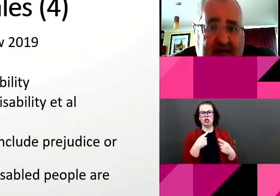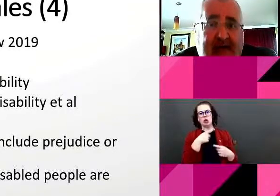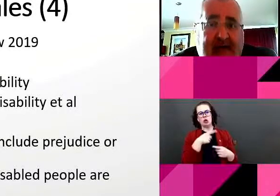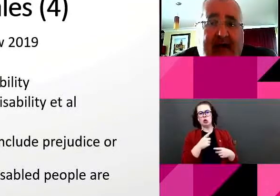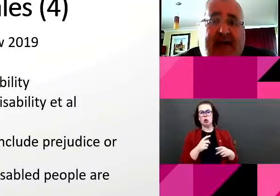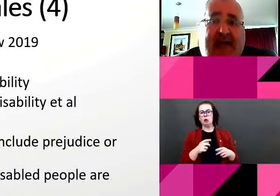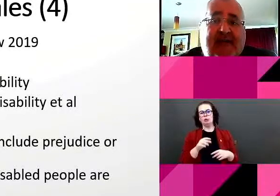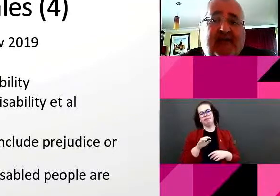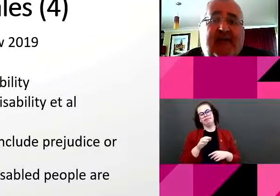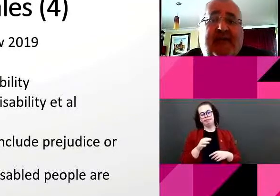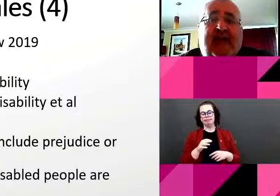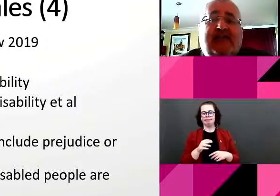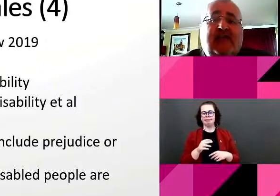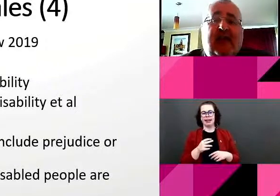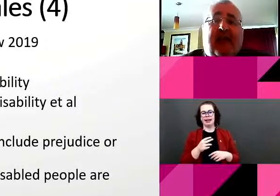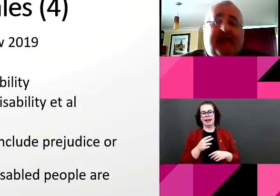mong,"